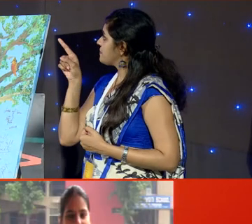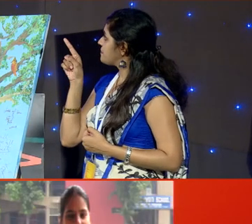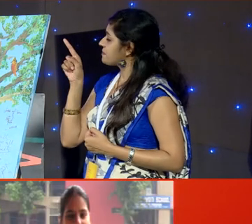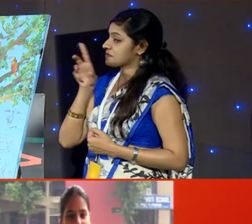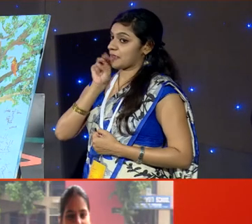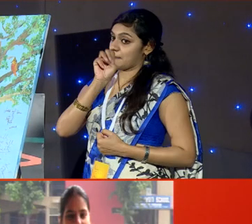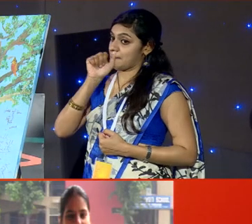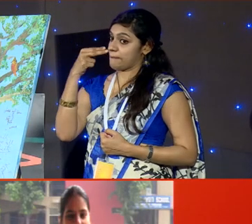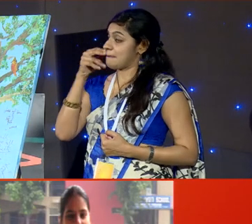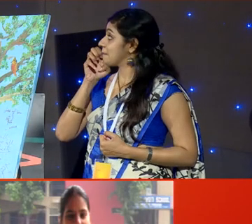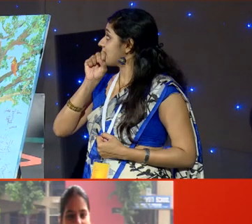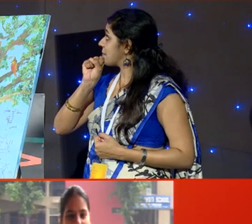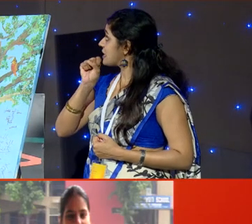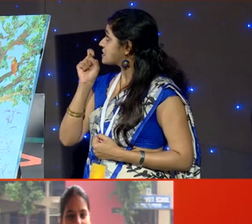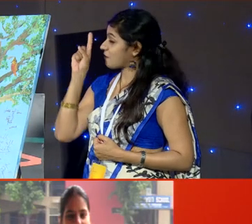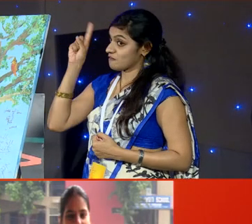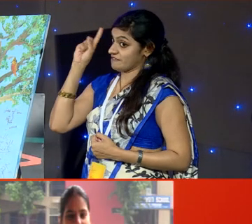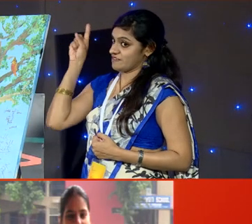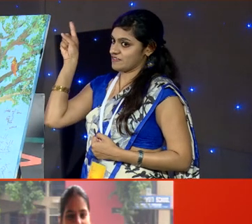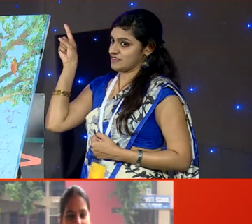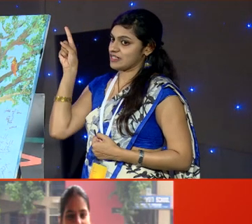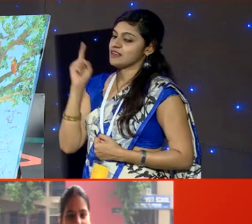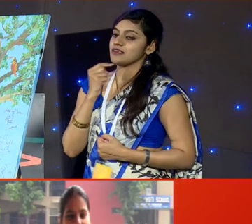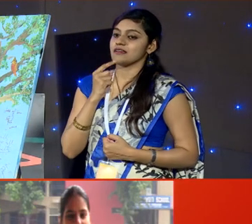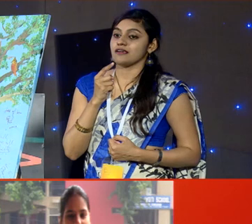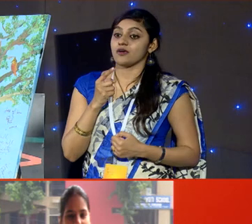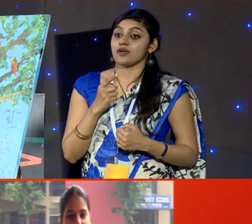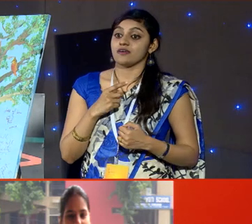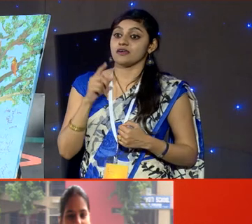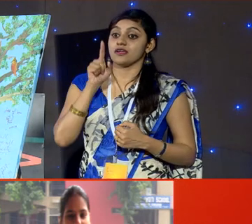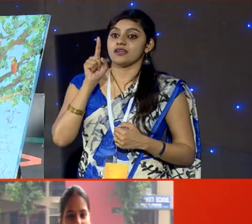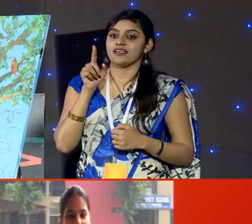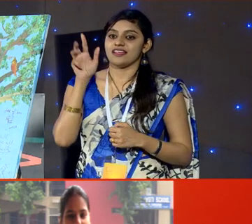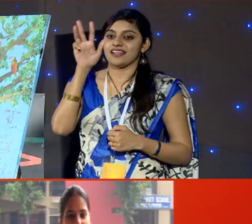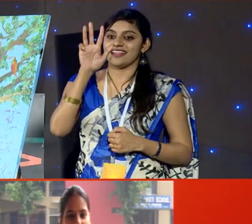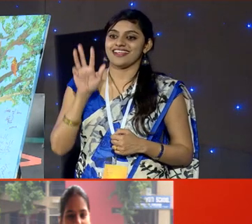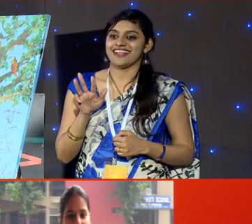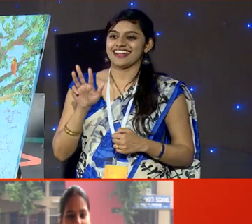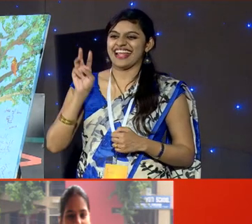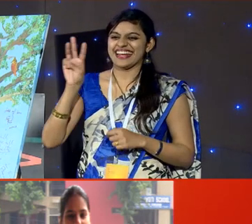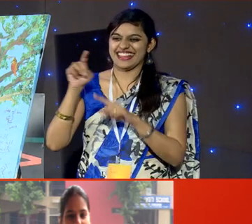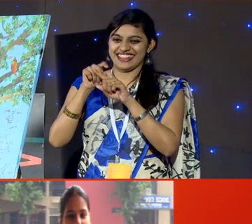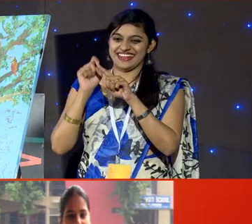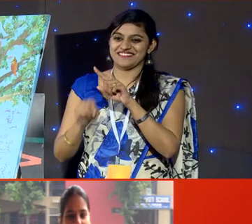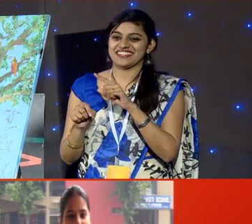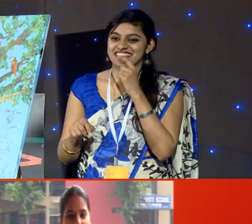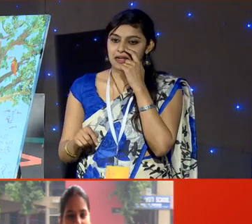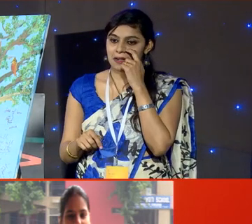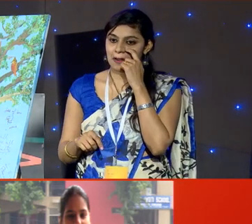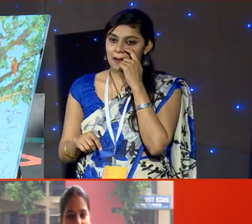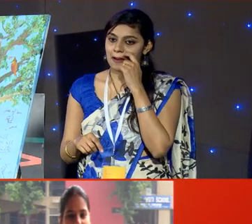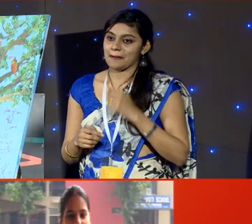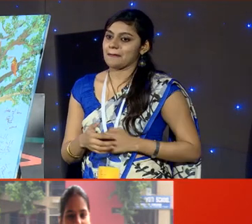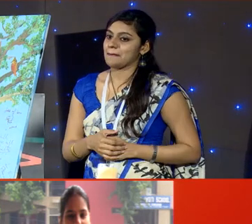in 12th board, and we are very happy to say that now he is a student of Shriram College of Commerce and